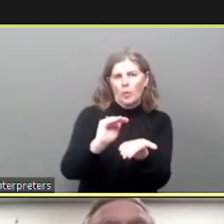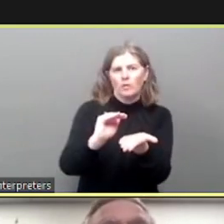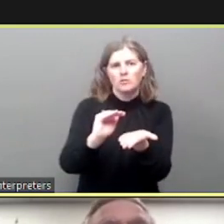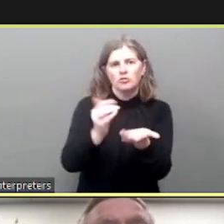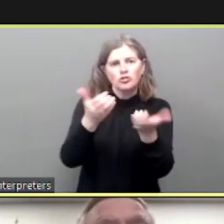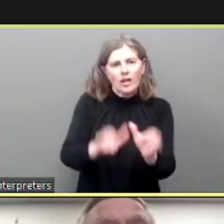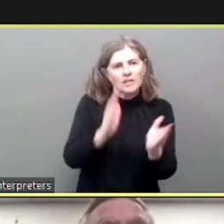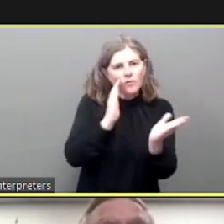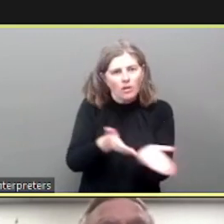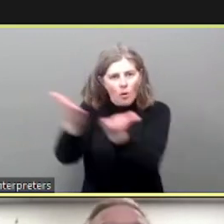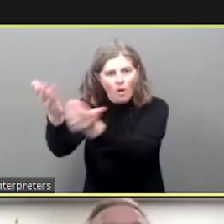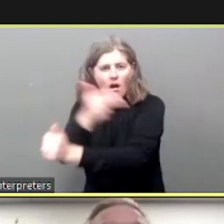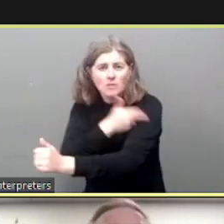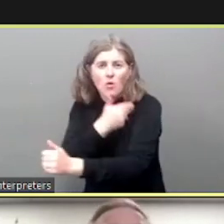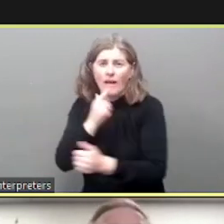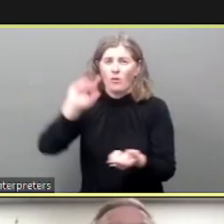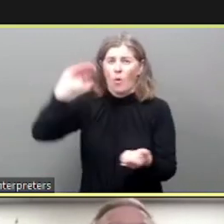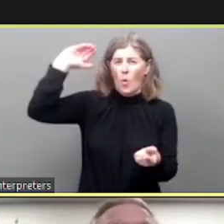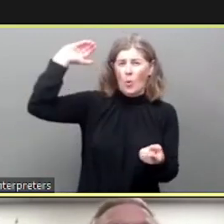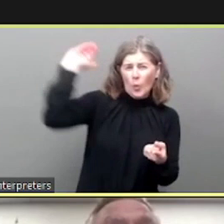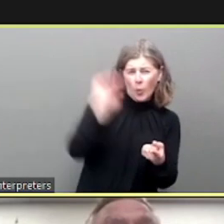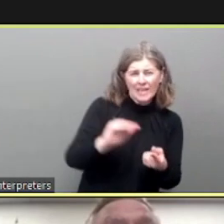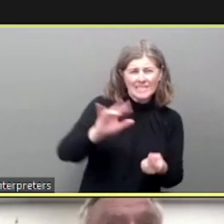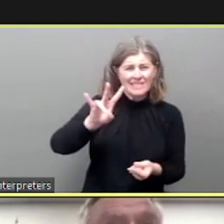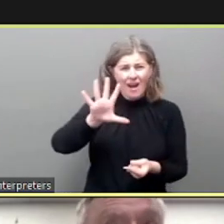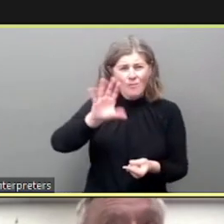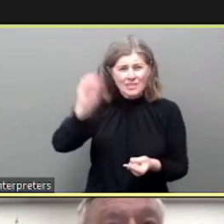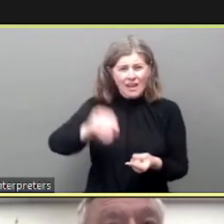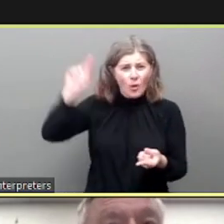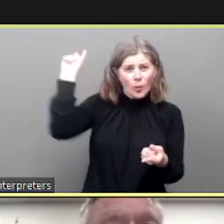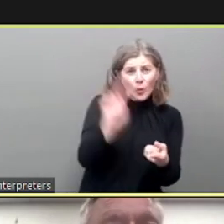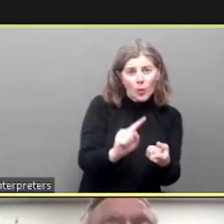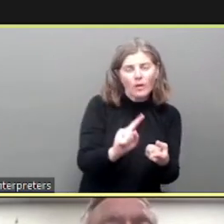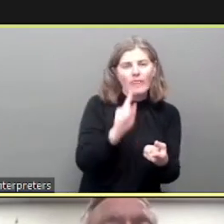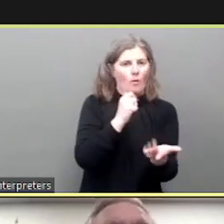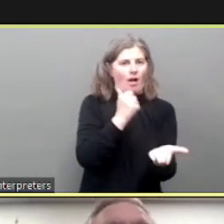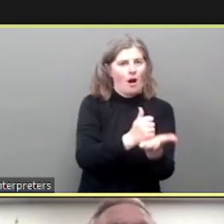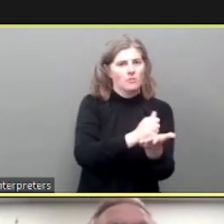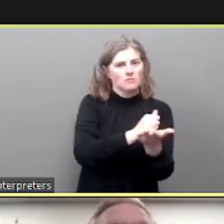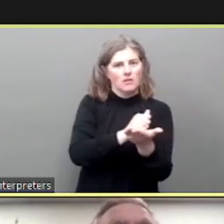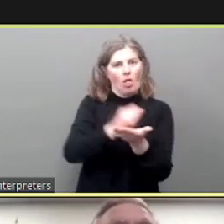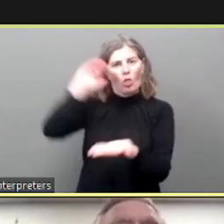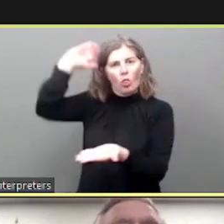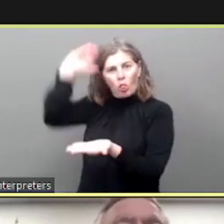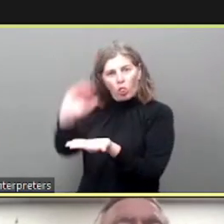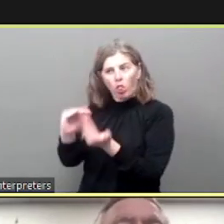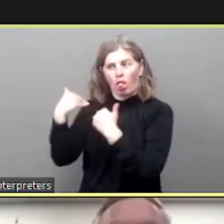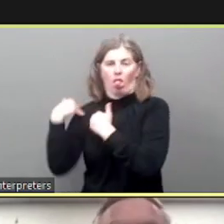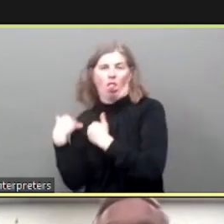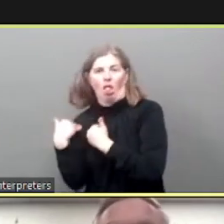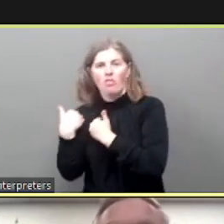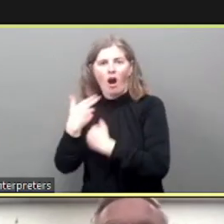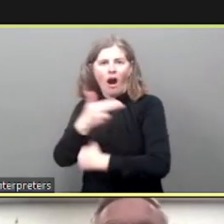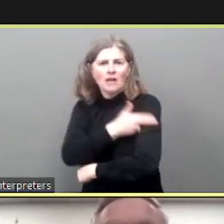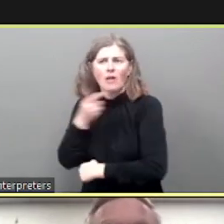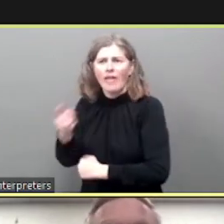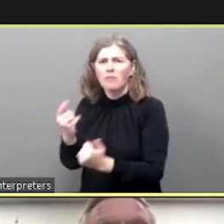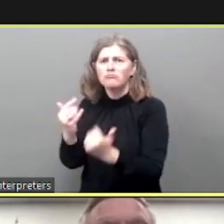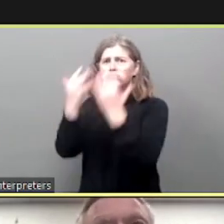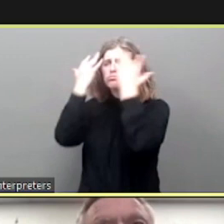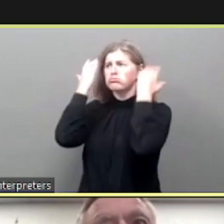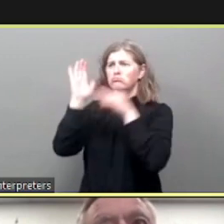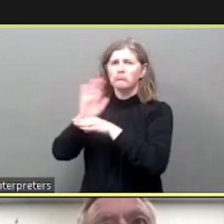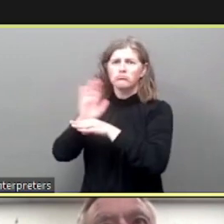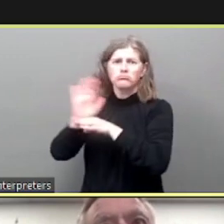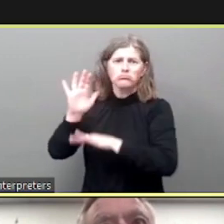by 3/4, 75%, which would really help our hospitals who already have more patients than